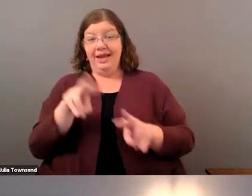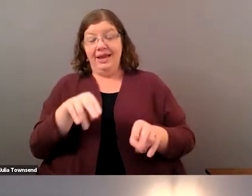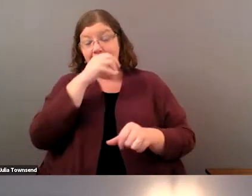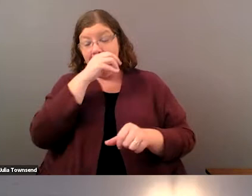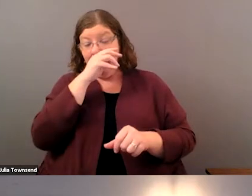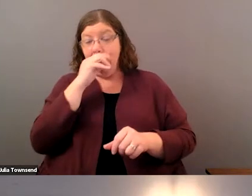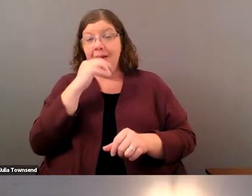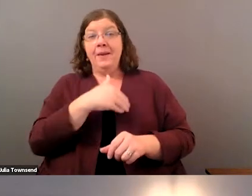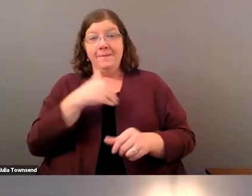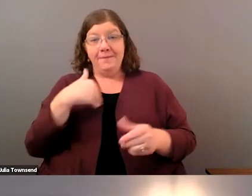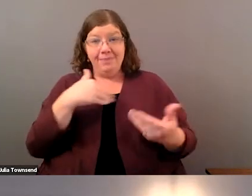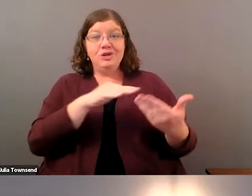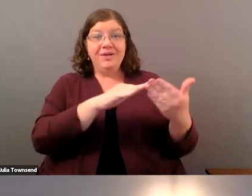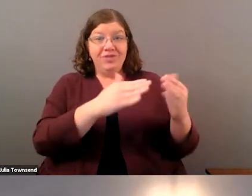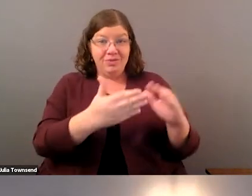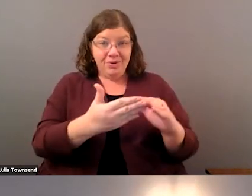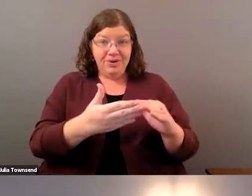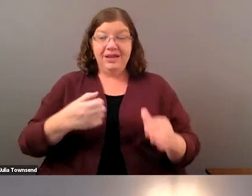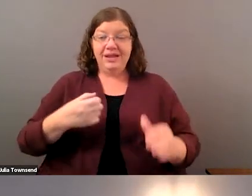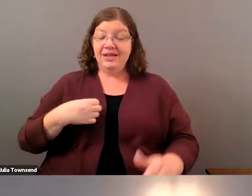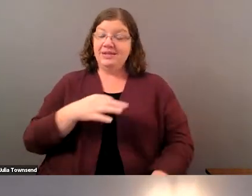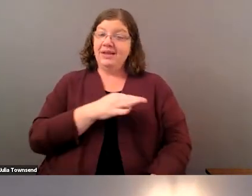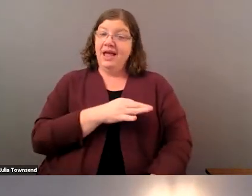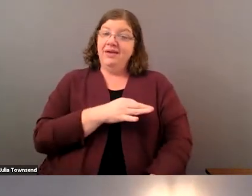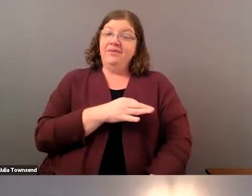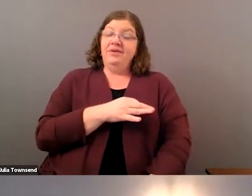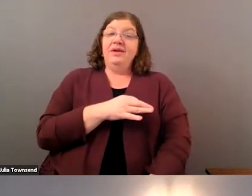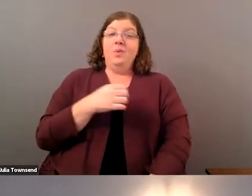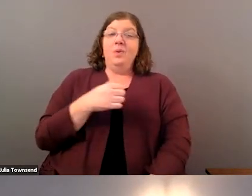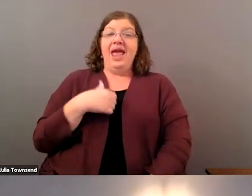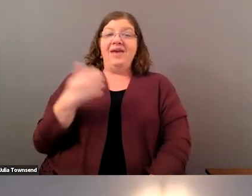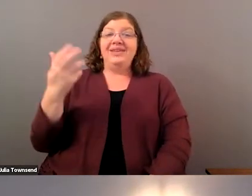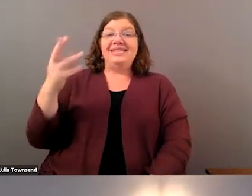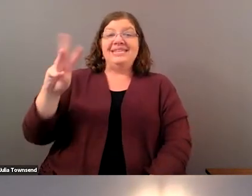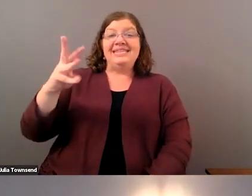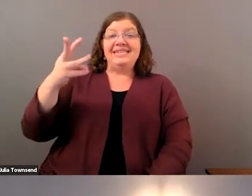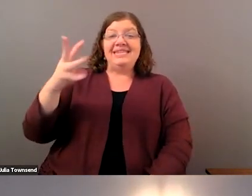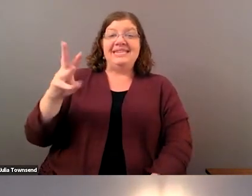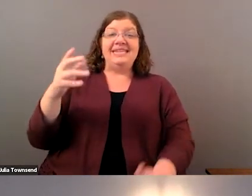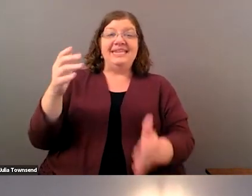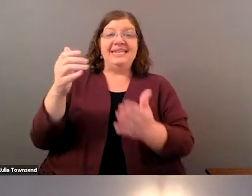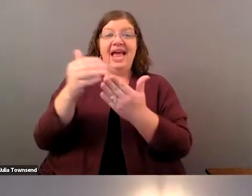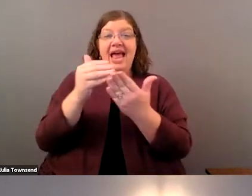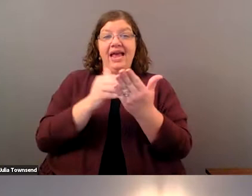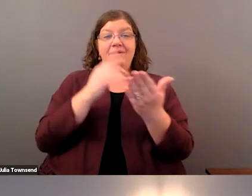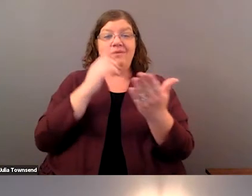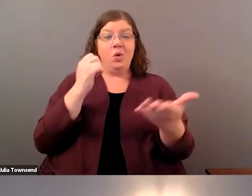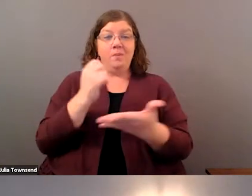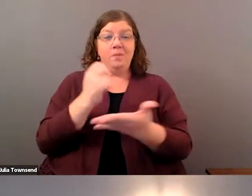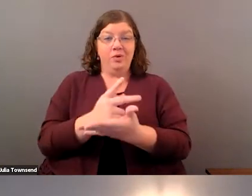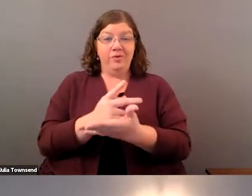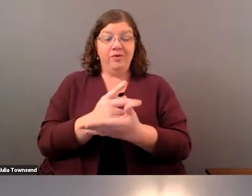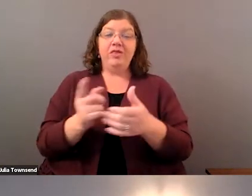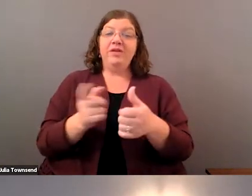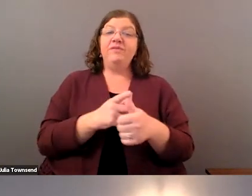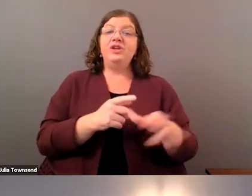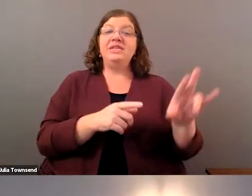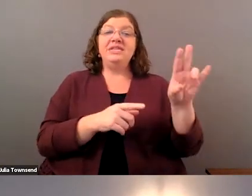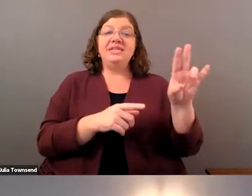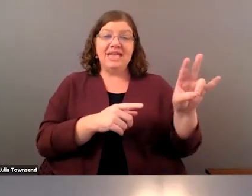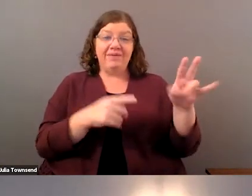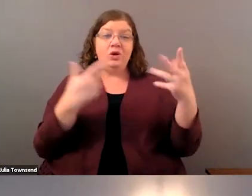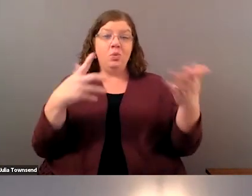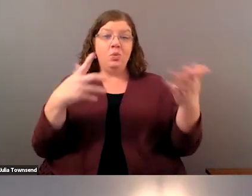of the community and staff, we have 16 items for our approval tonight. The first 7 were discussed